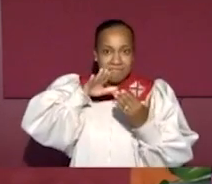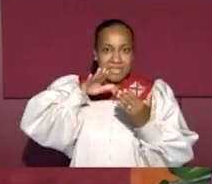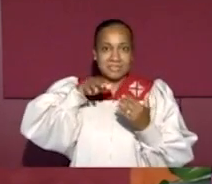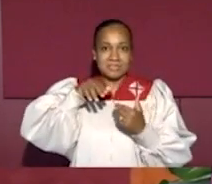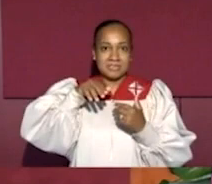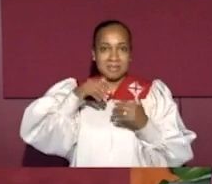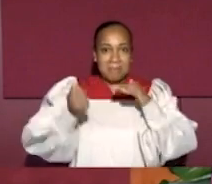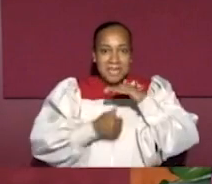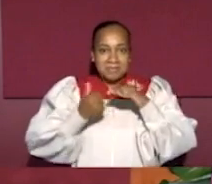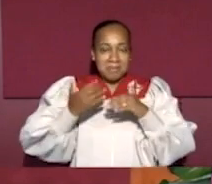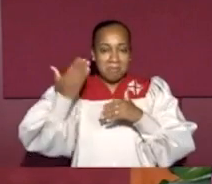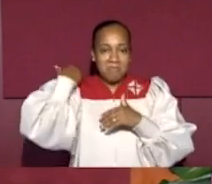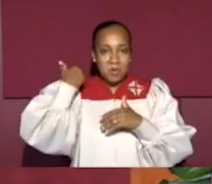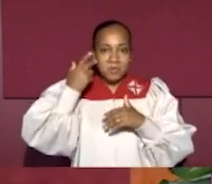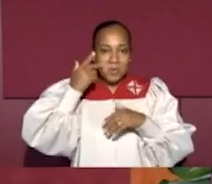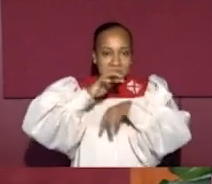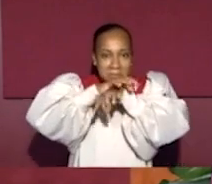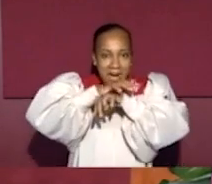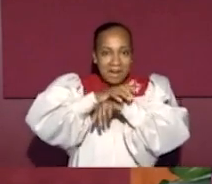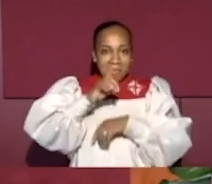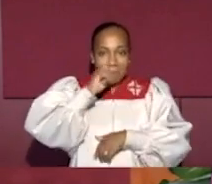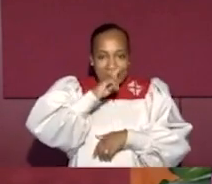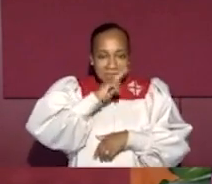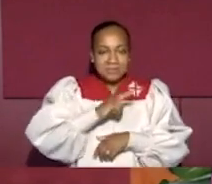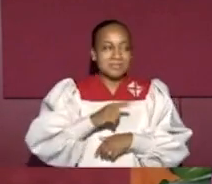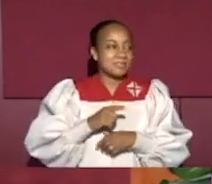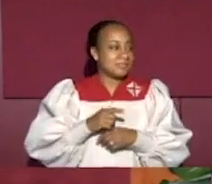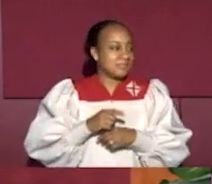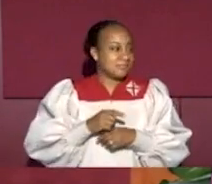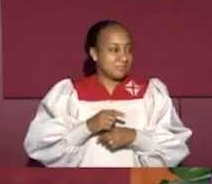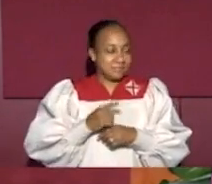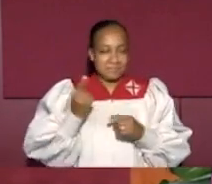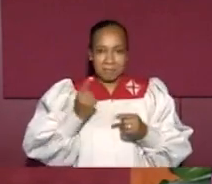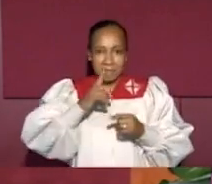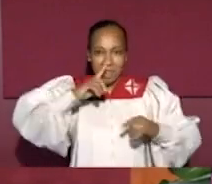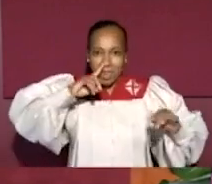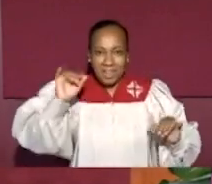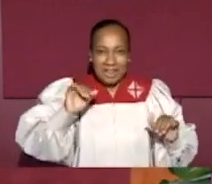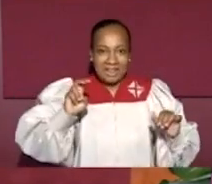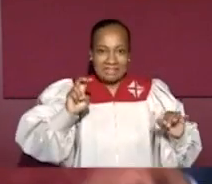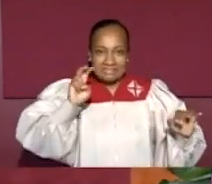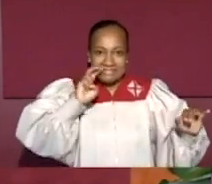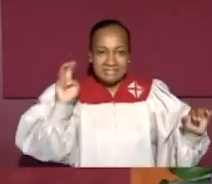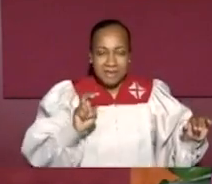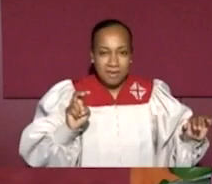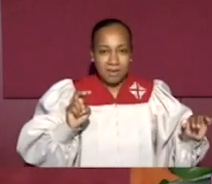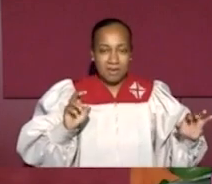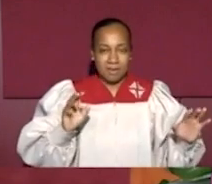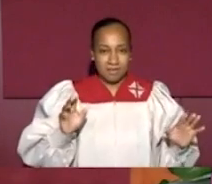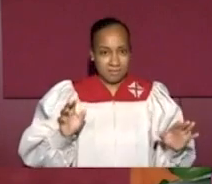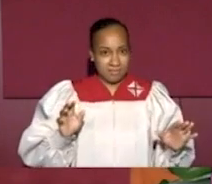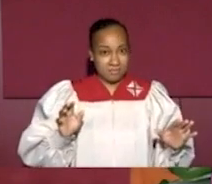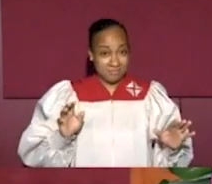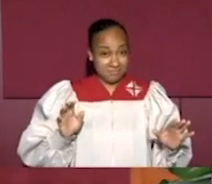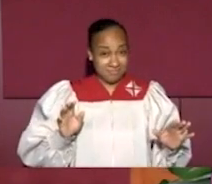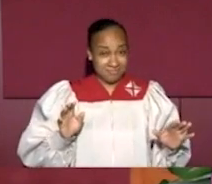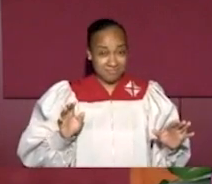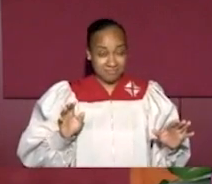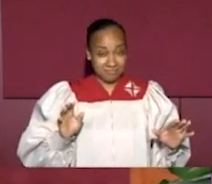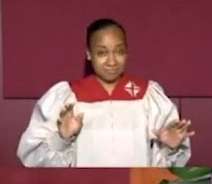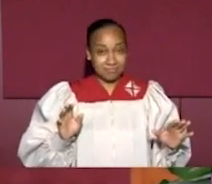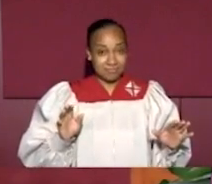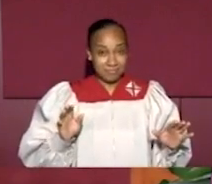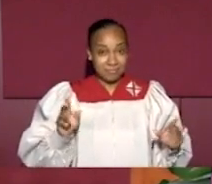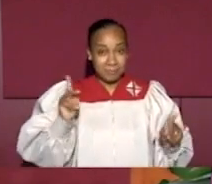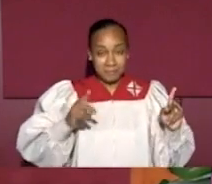big spider, or you saw a mouse, or you saw, you know, something that looked like a snake go off, and you're like, and you got to go back down.